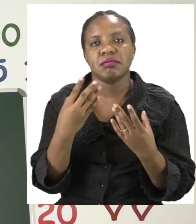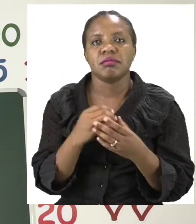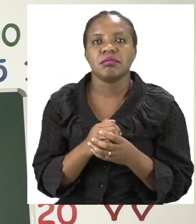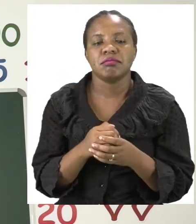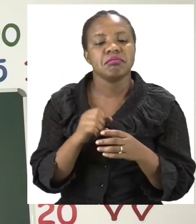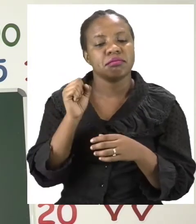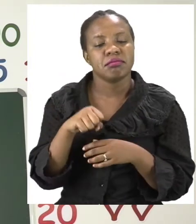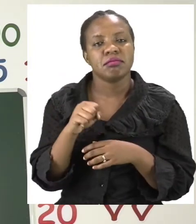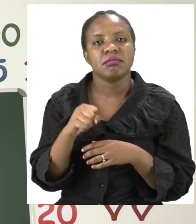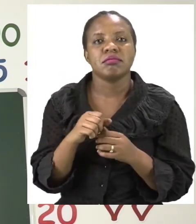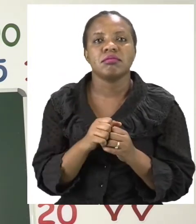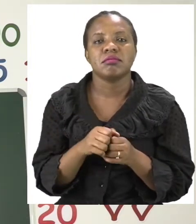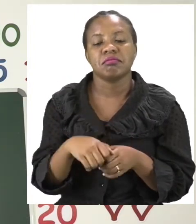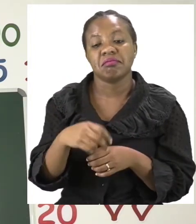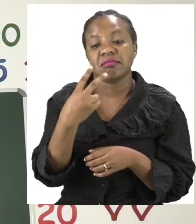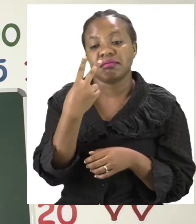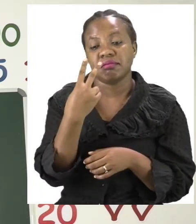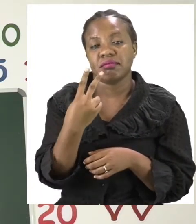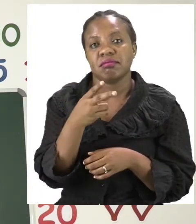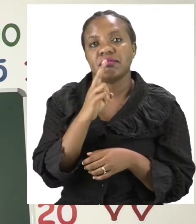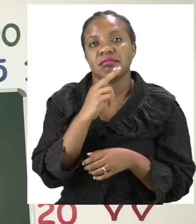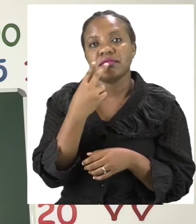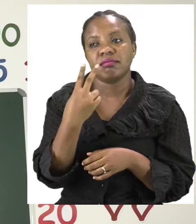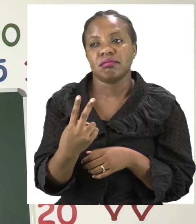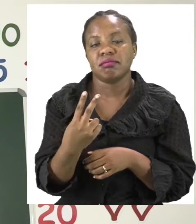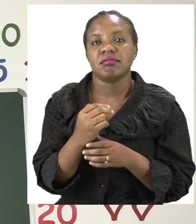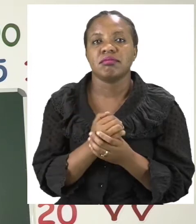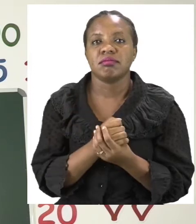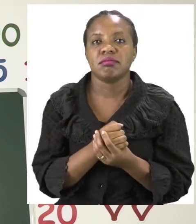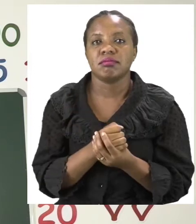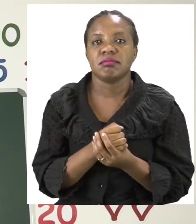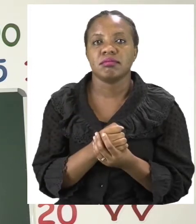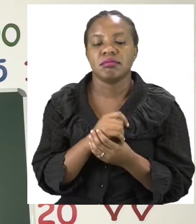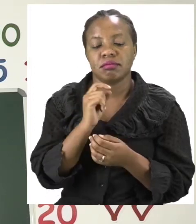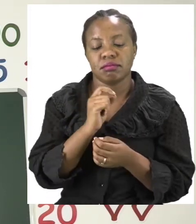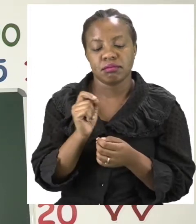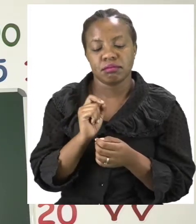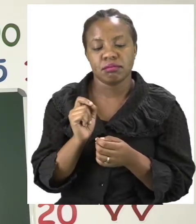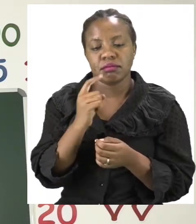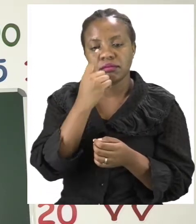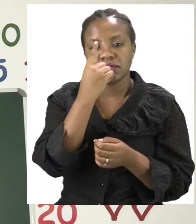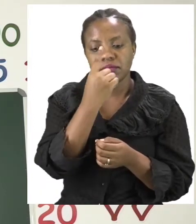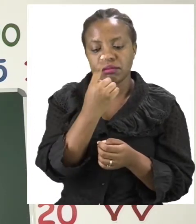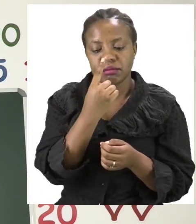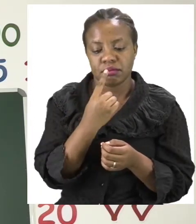Yes, it is 2. So we write our 2 and our sum